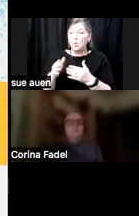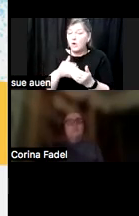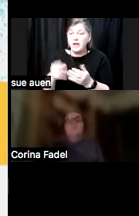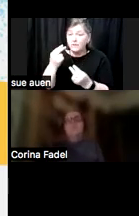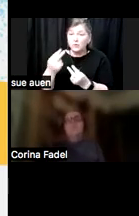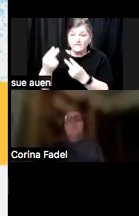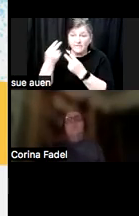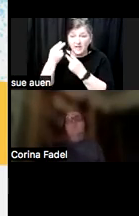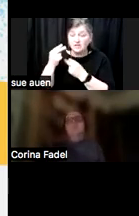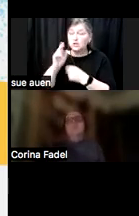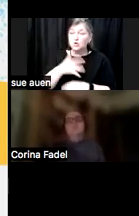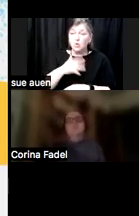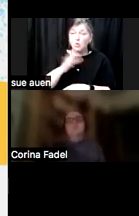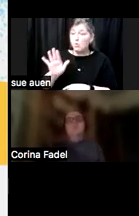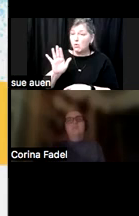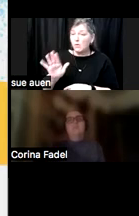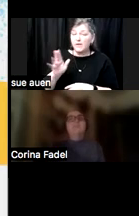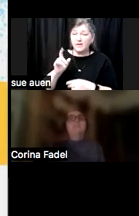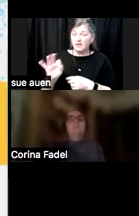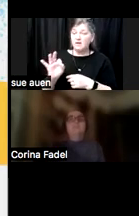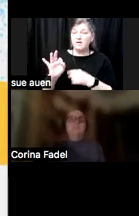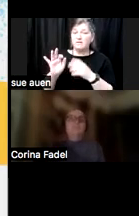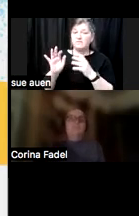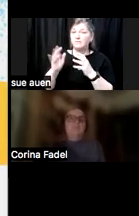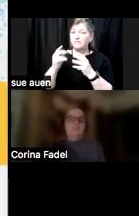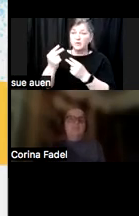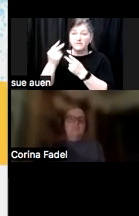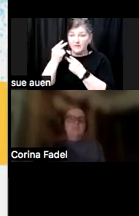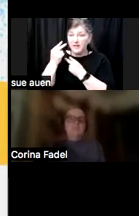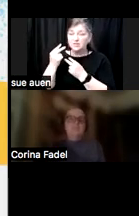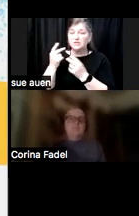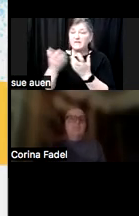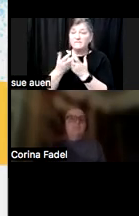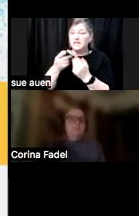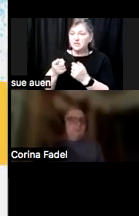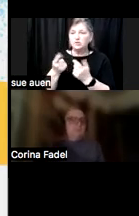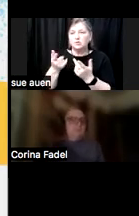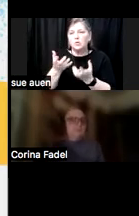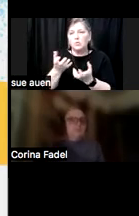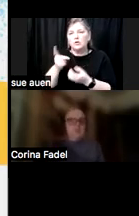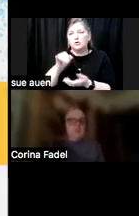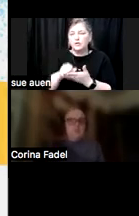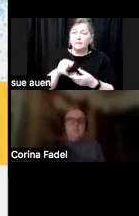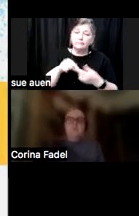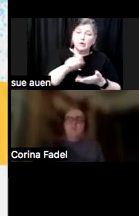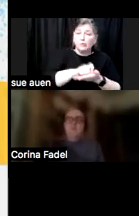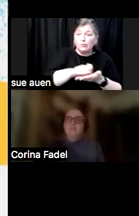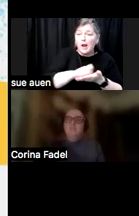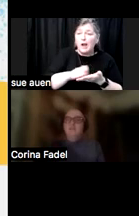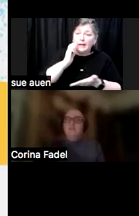reflection or form of reflection best fits you right now. If that's writing,